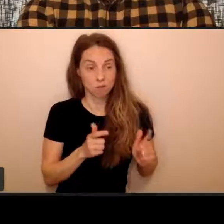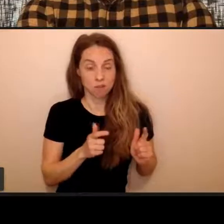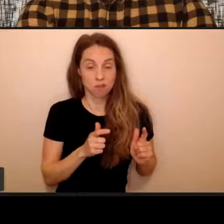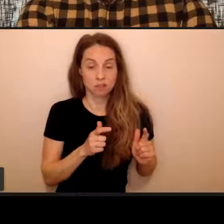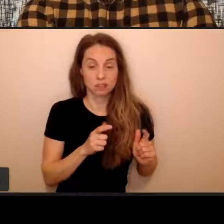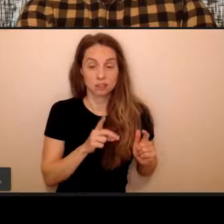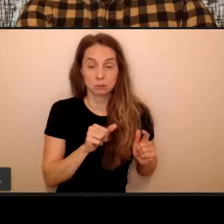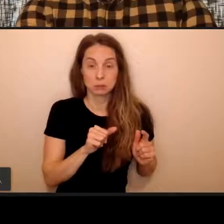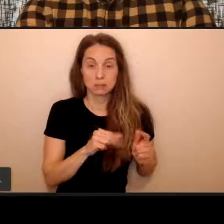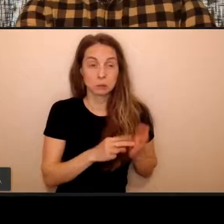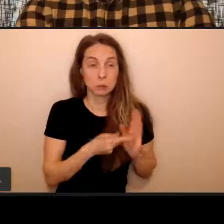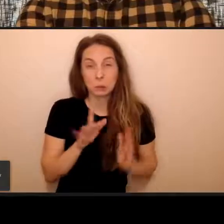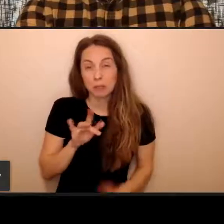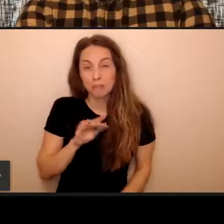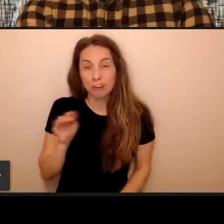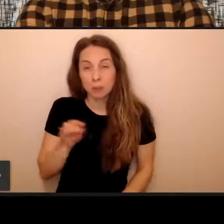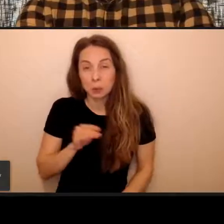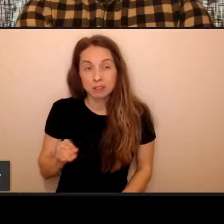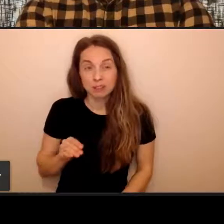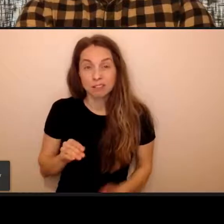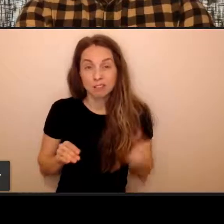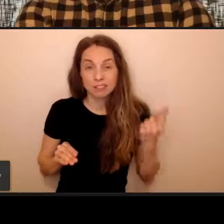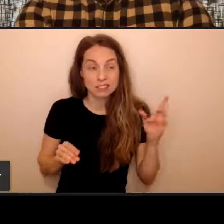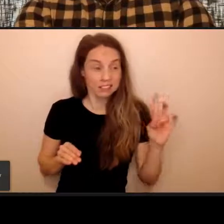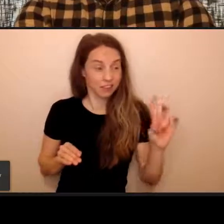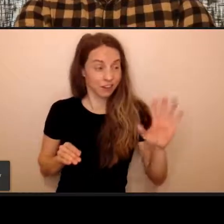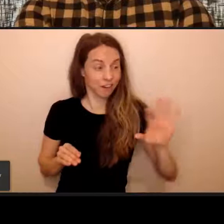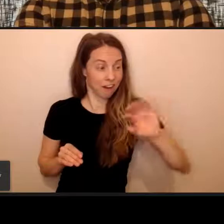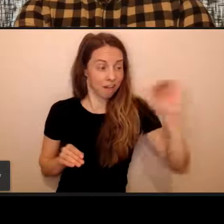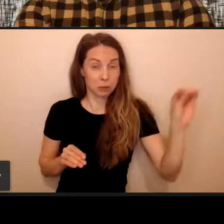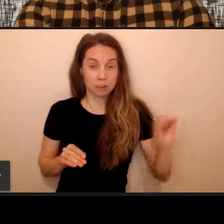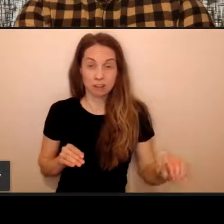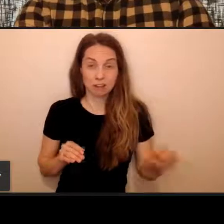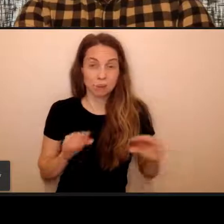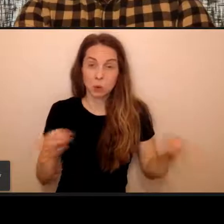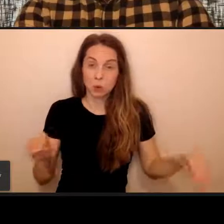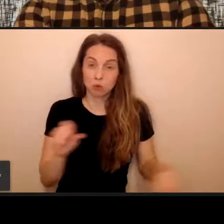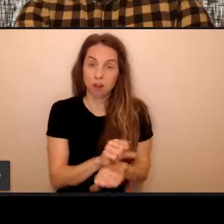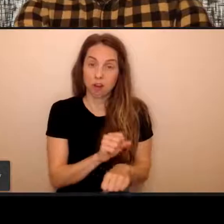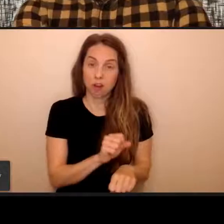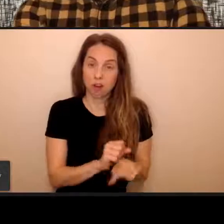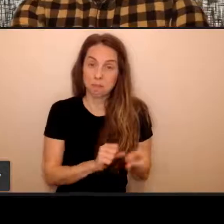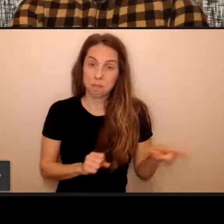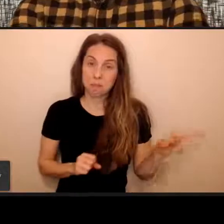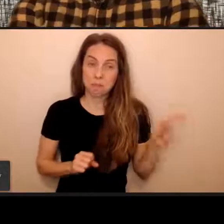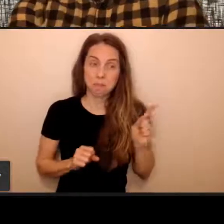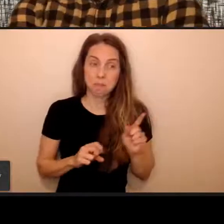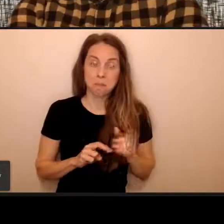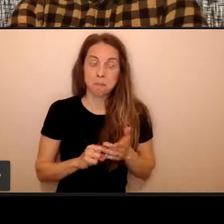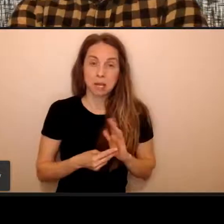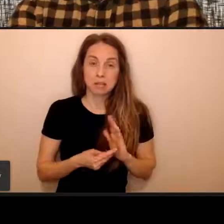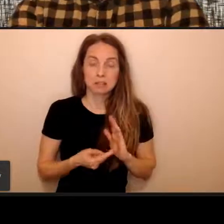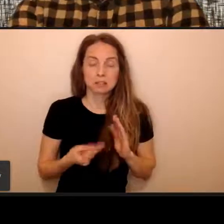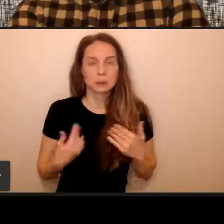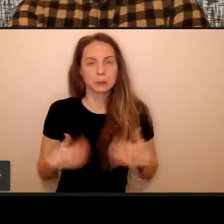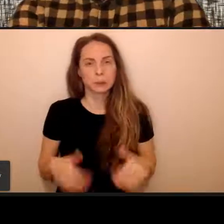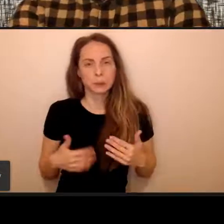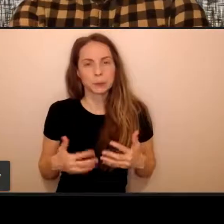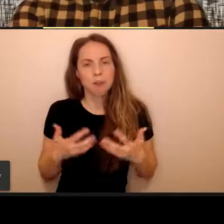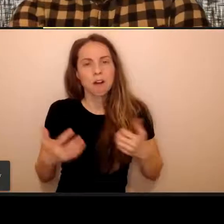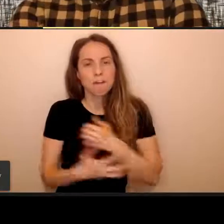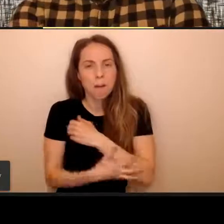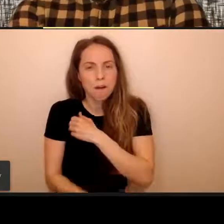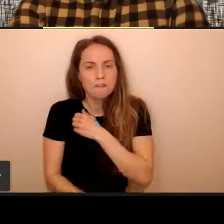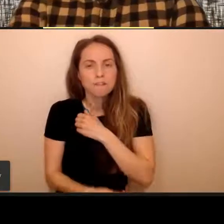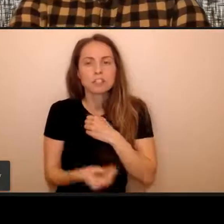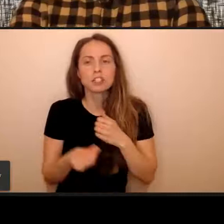much poverty and invisibility and isolation happening. So we're